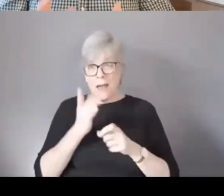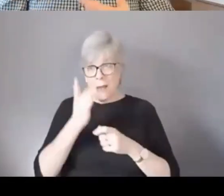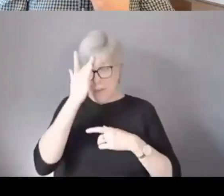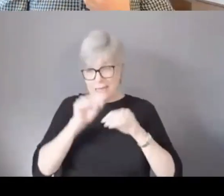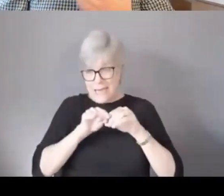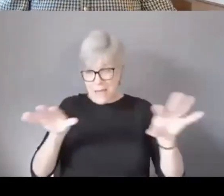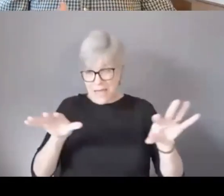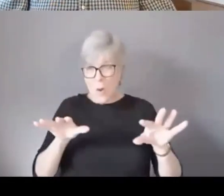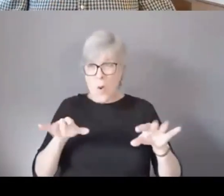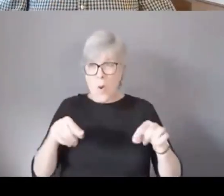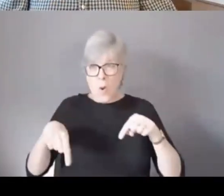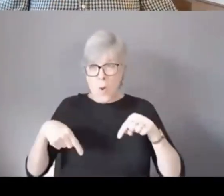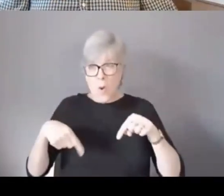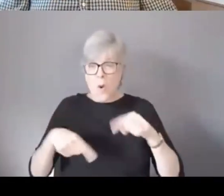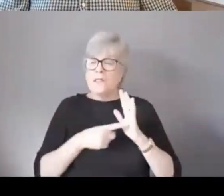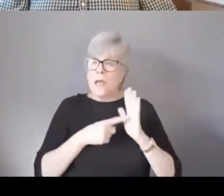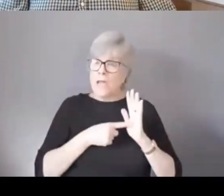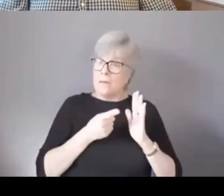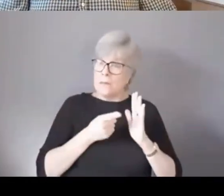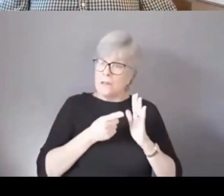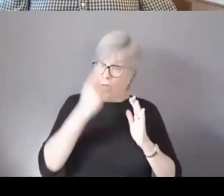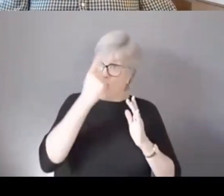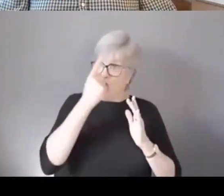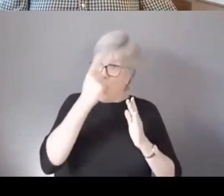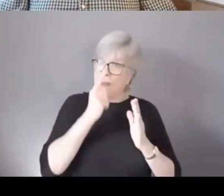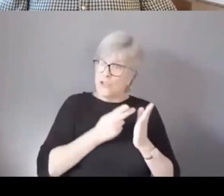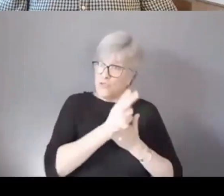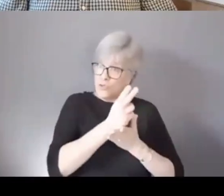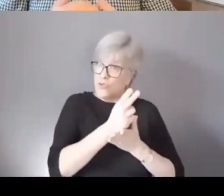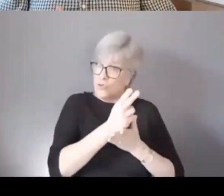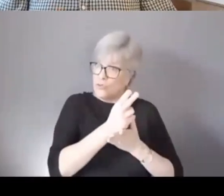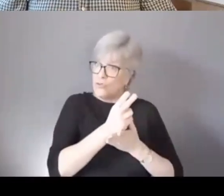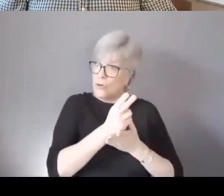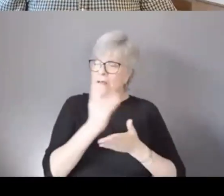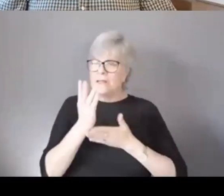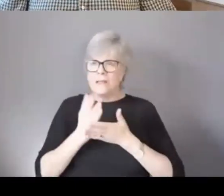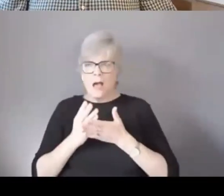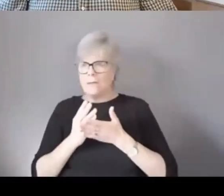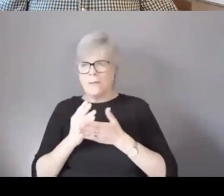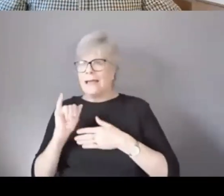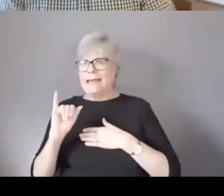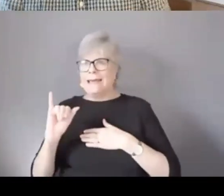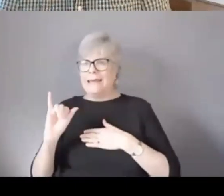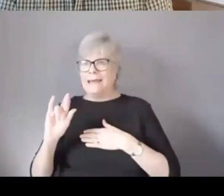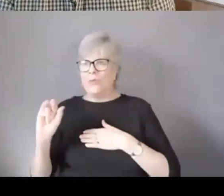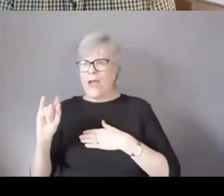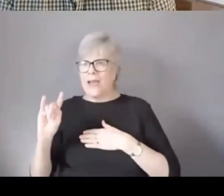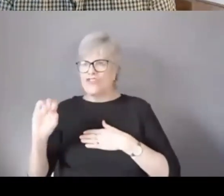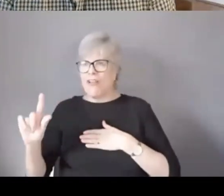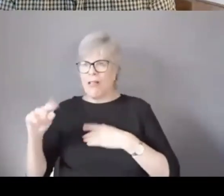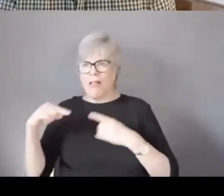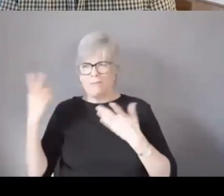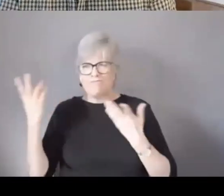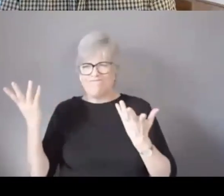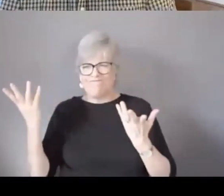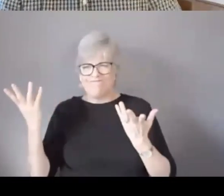truth, but parts of those thoughts are irrational. Okay? I want to think about the emotional piece.